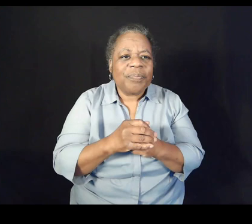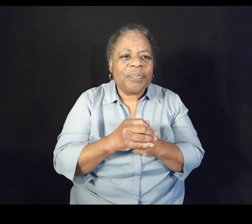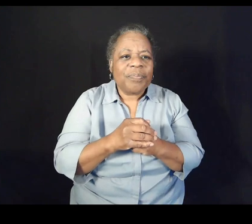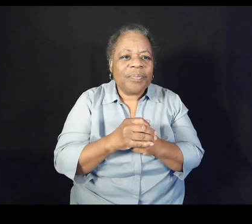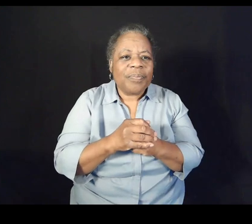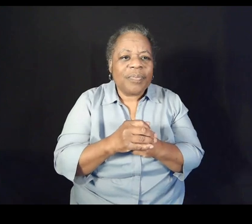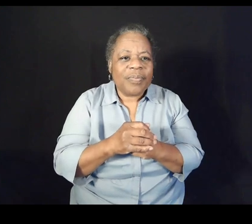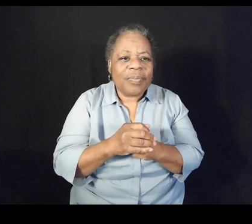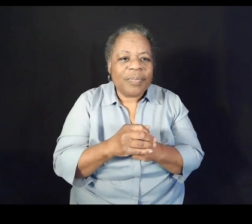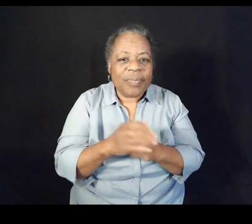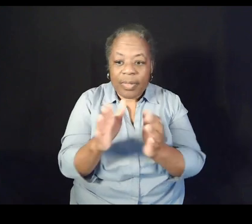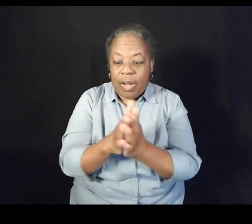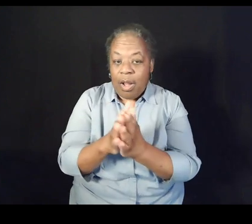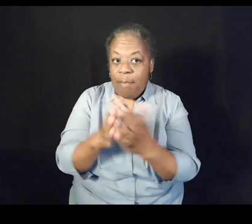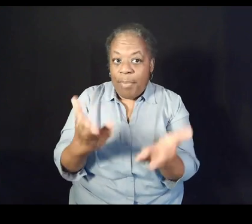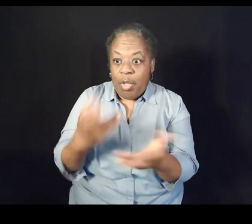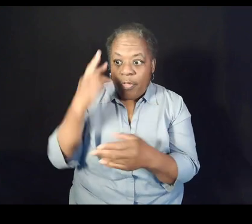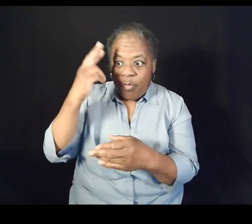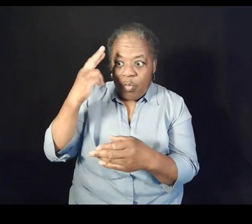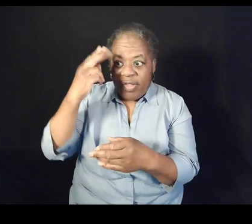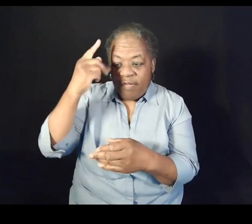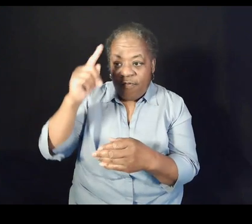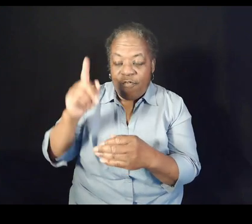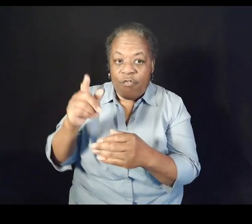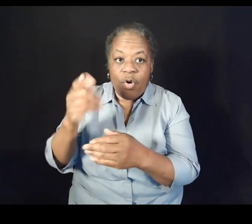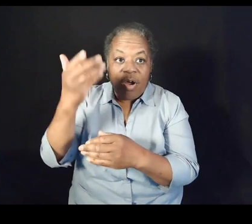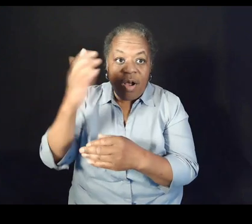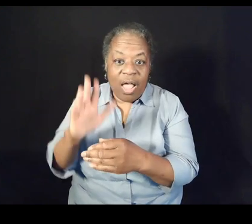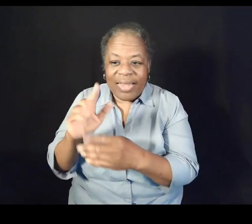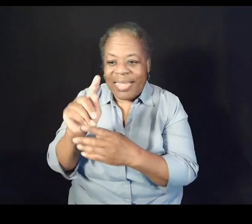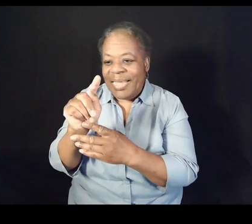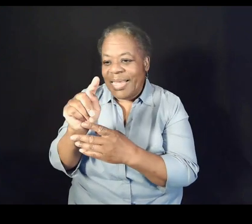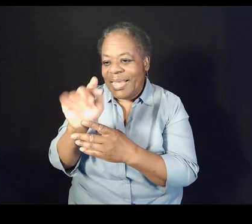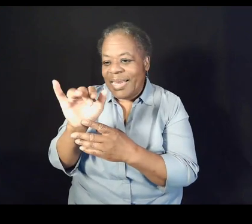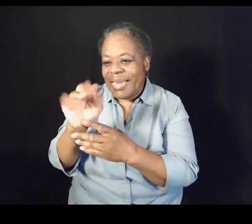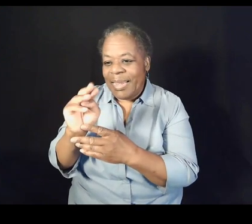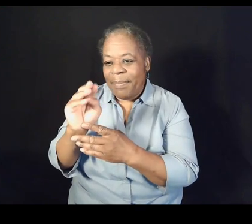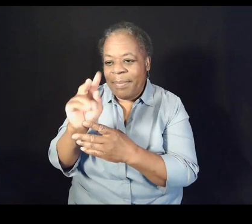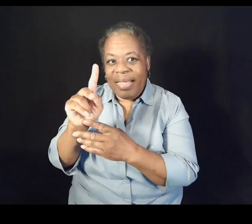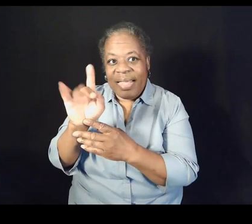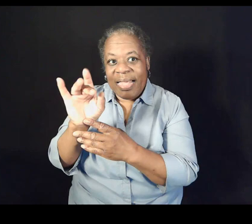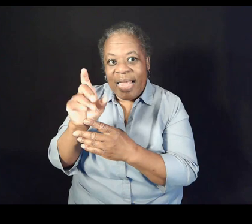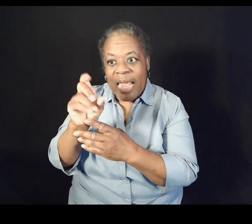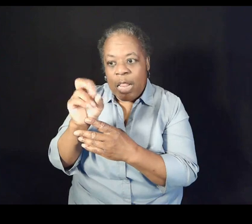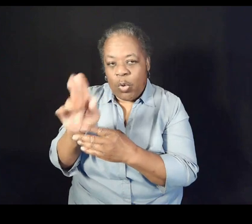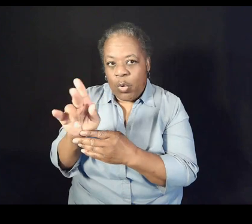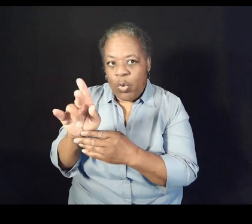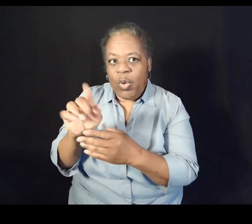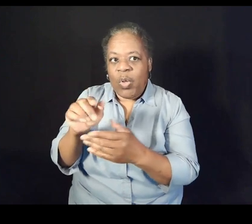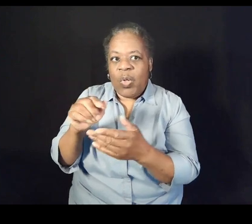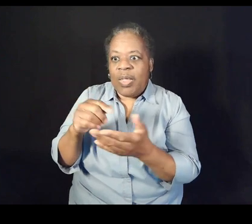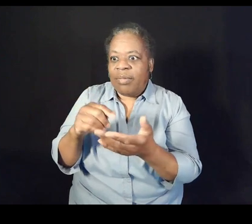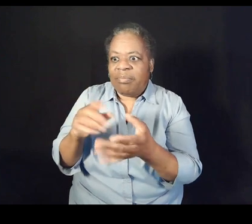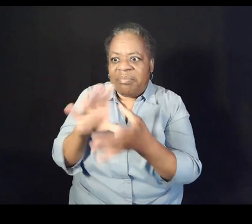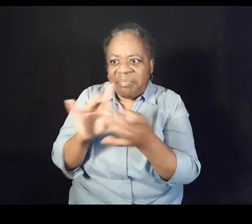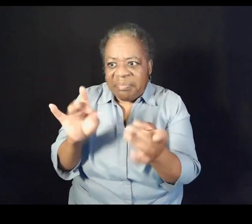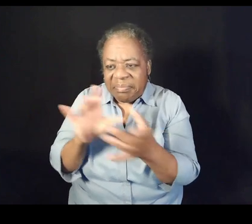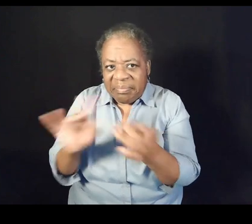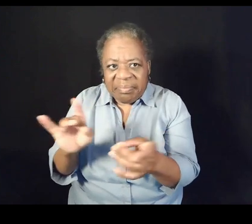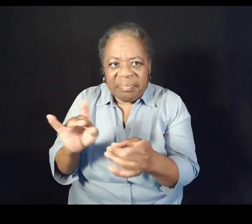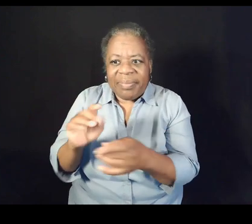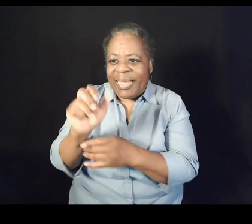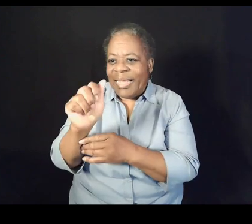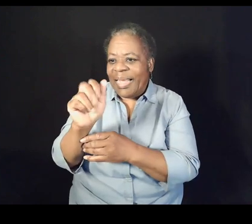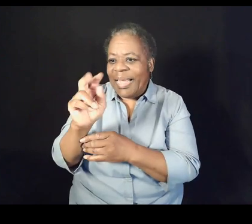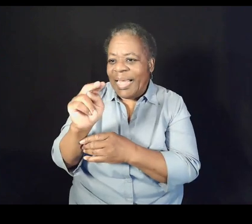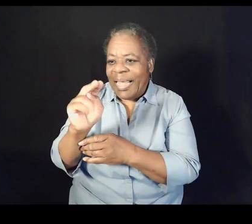In his book, The Reason for God, Tim Keller points us to the work of Annie Dillard, a spiritual writer who spent a